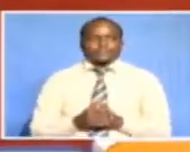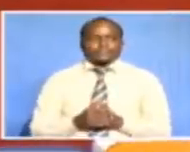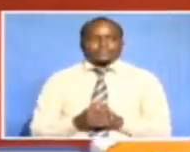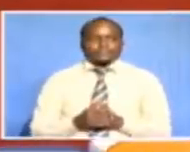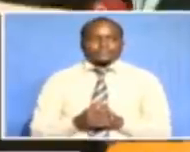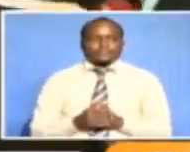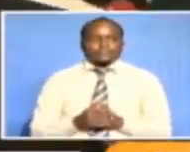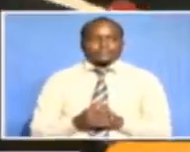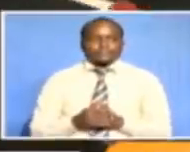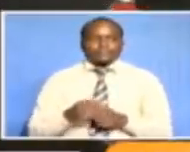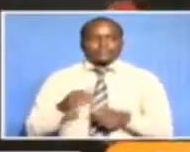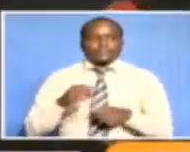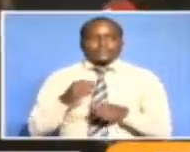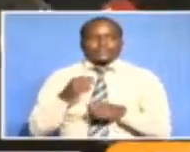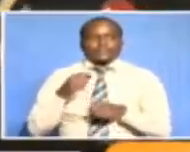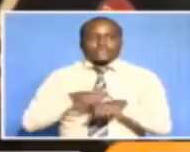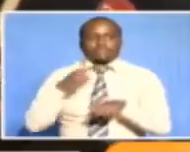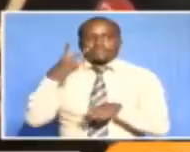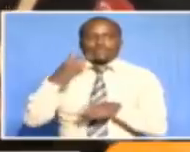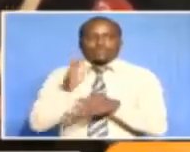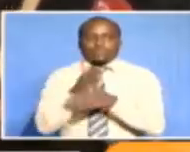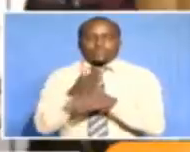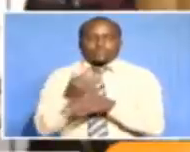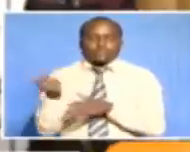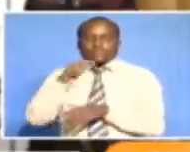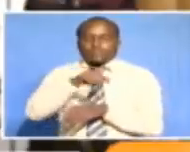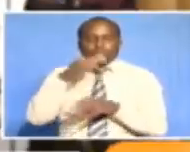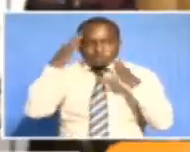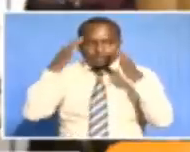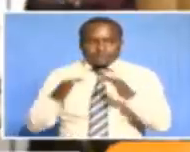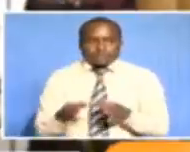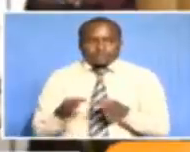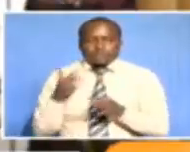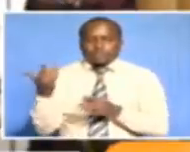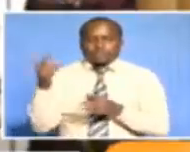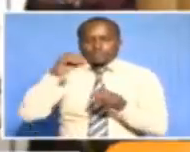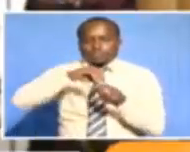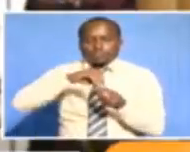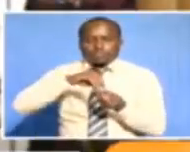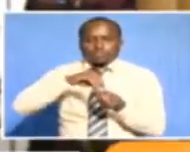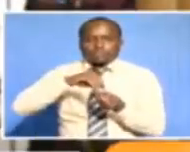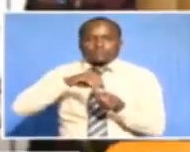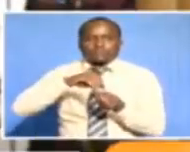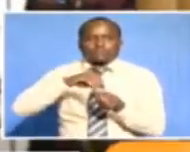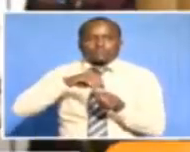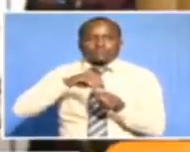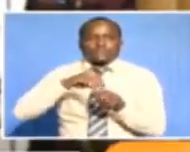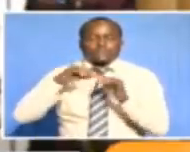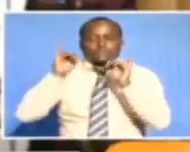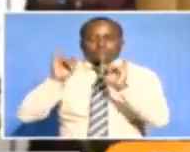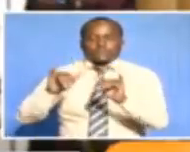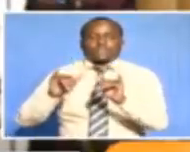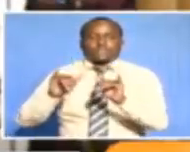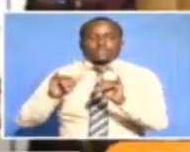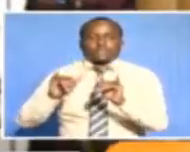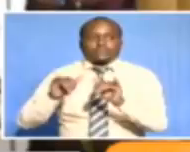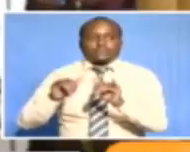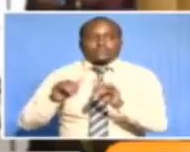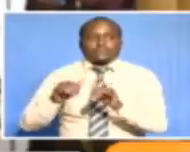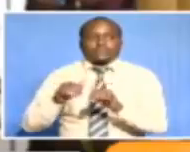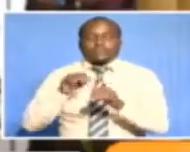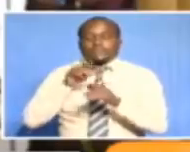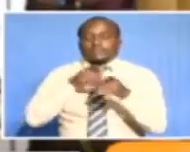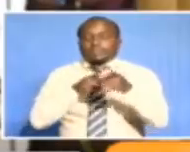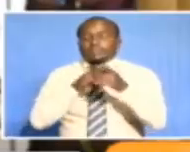you come for your ruling. With two more nights for Obado to spend at the industrial area remand prison here in Nairobi, the prosecution has